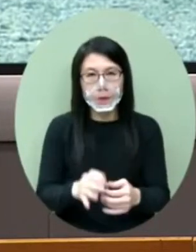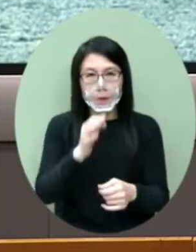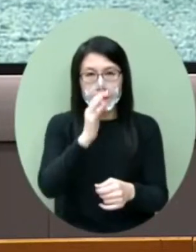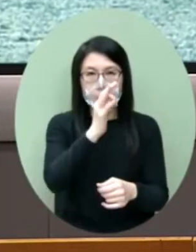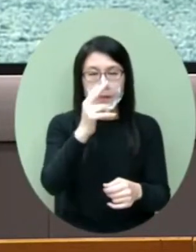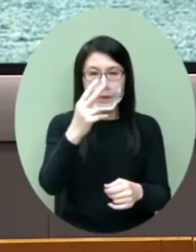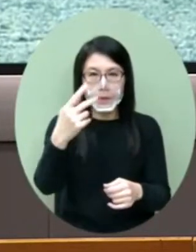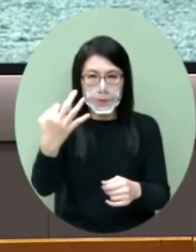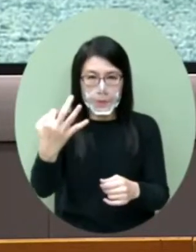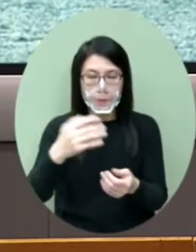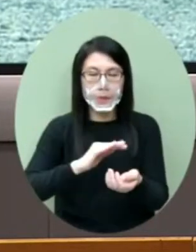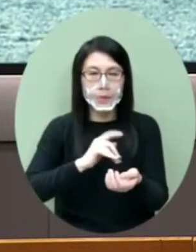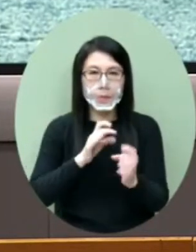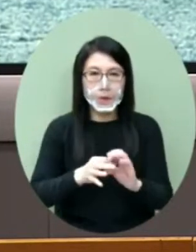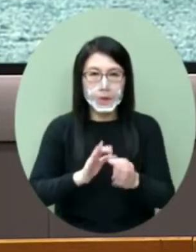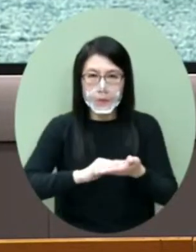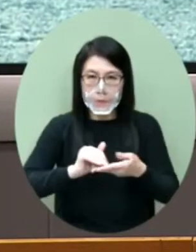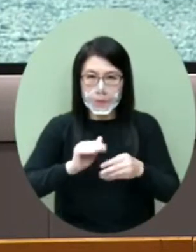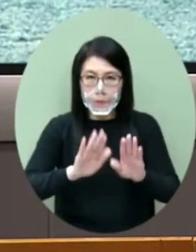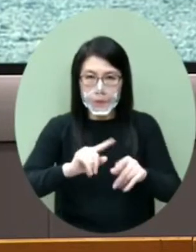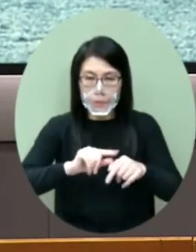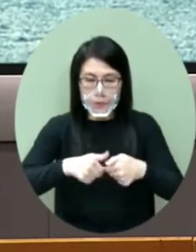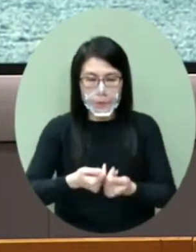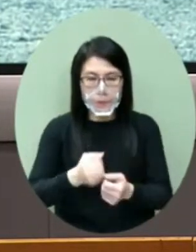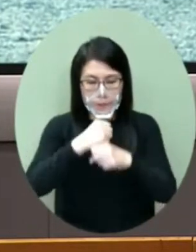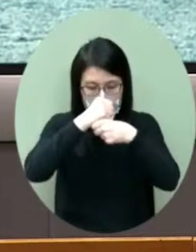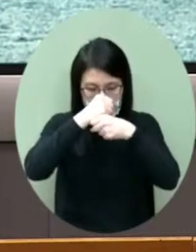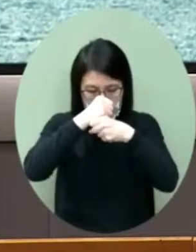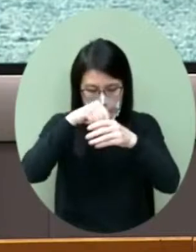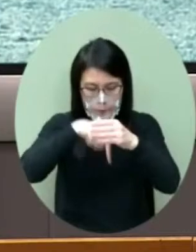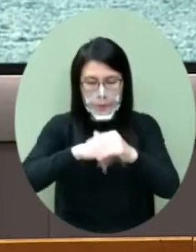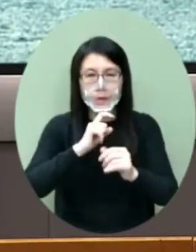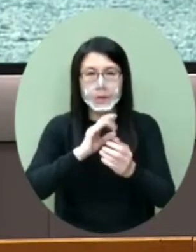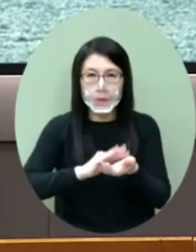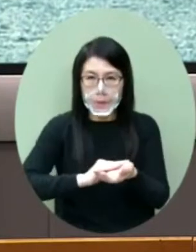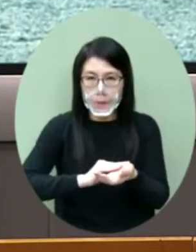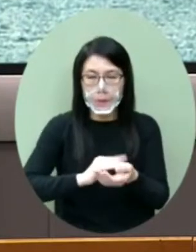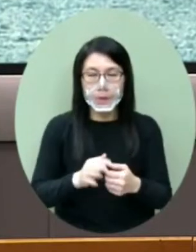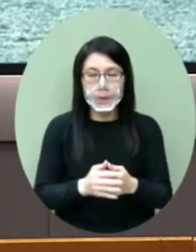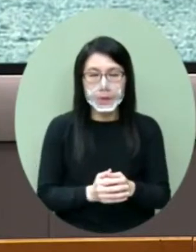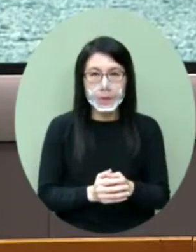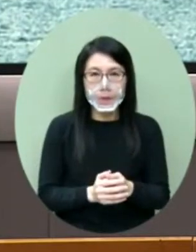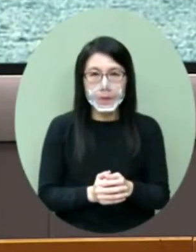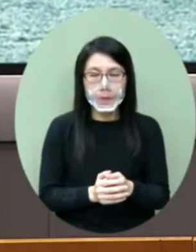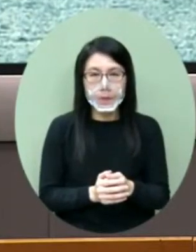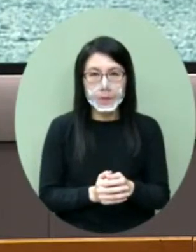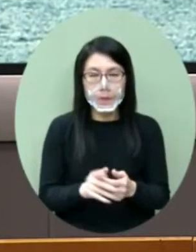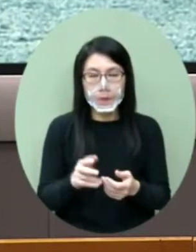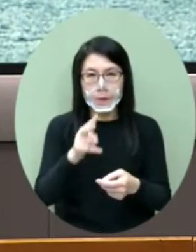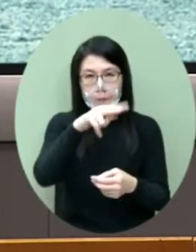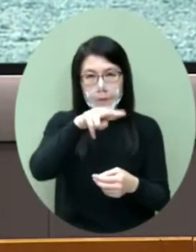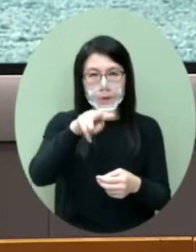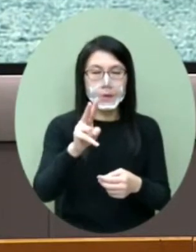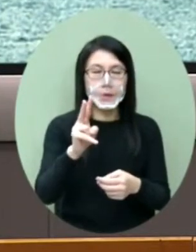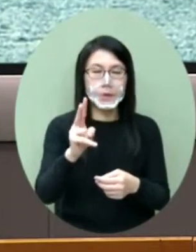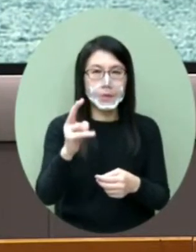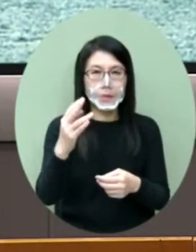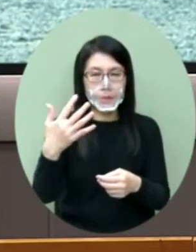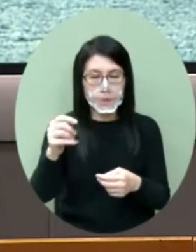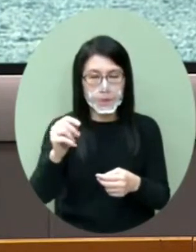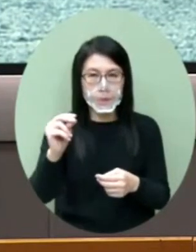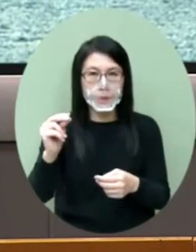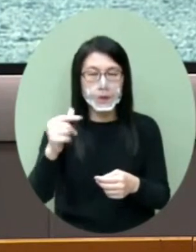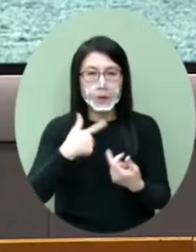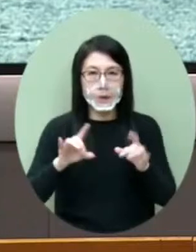from the Hospital Authority. 323 cases are picked up by Public Health Laboratory Service.